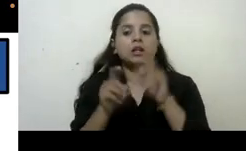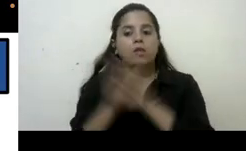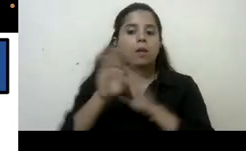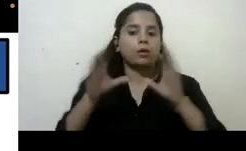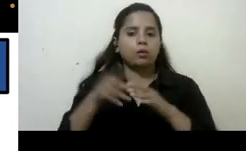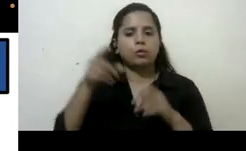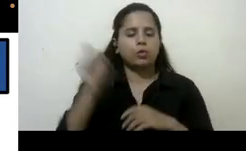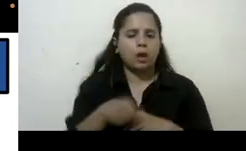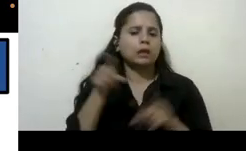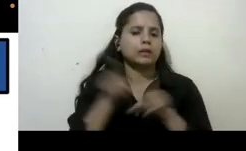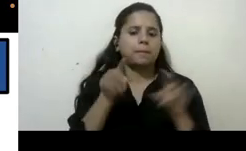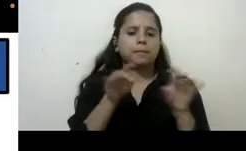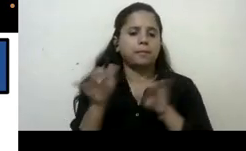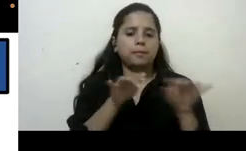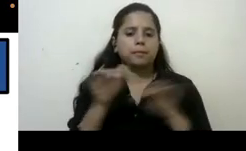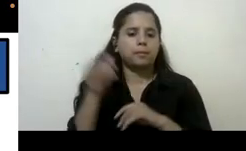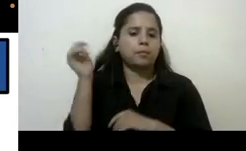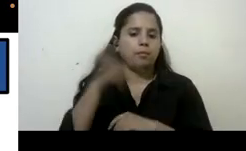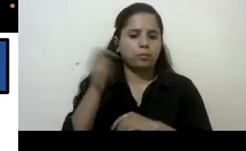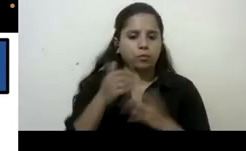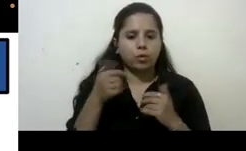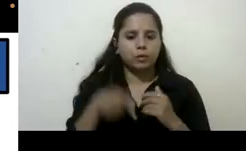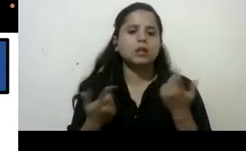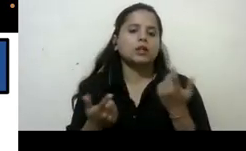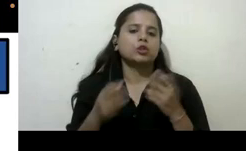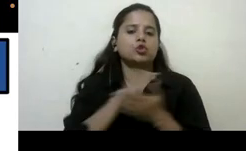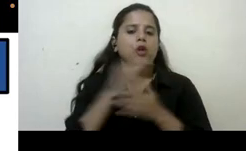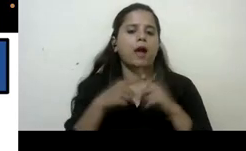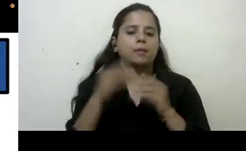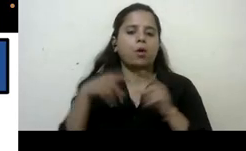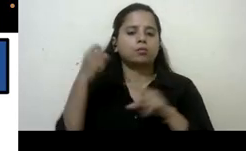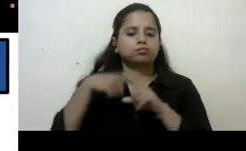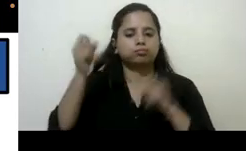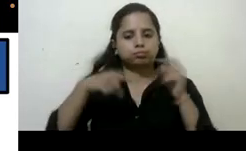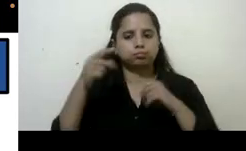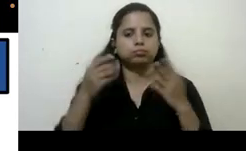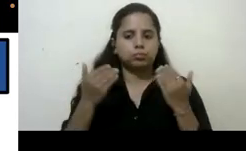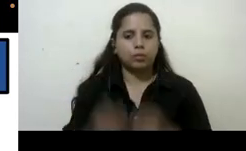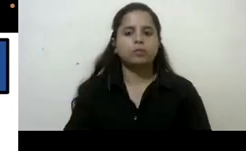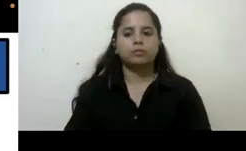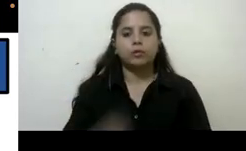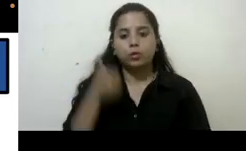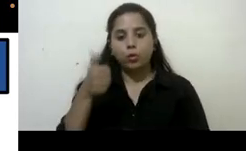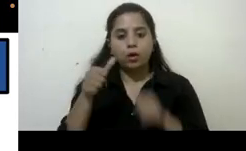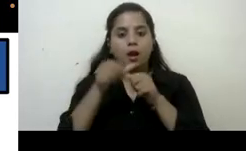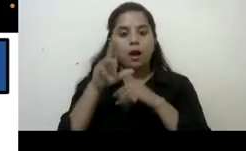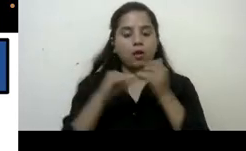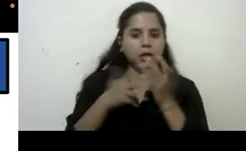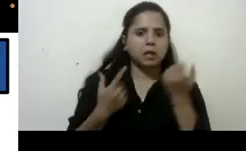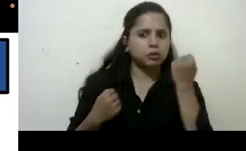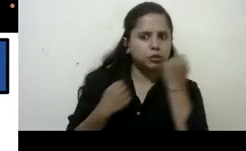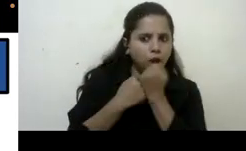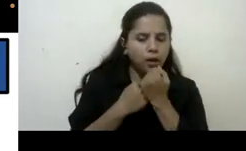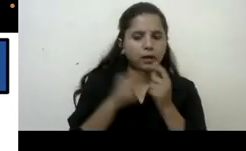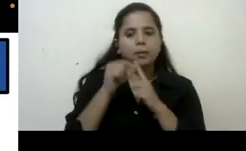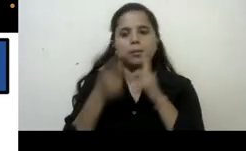also type that in the chat box as well. Good. Afsana ma'am is saying supportive. Priyanka